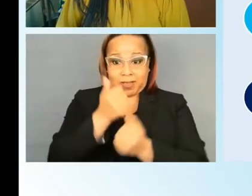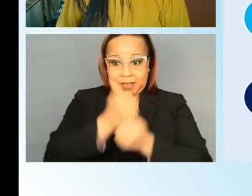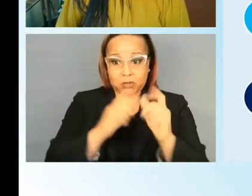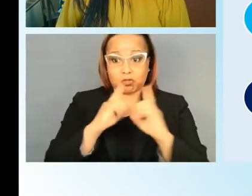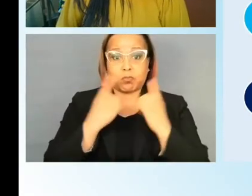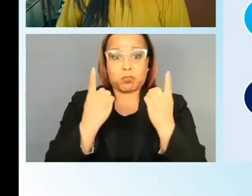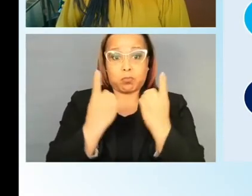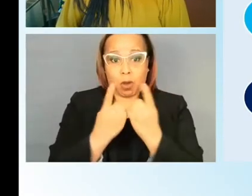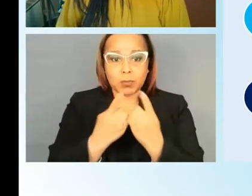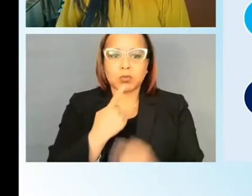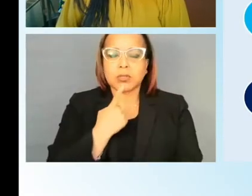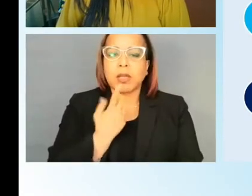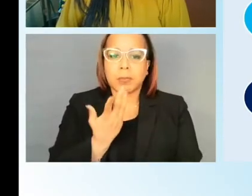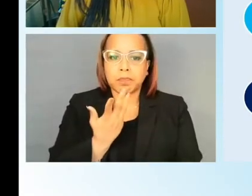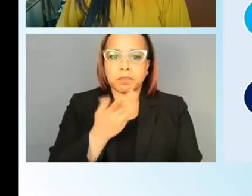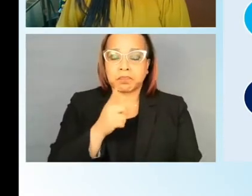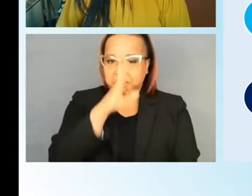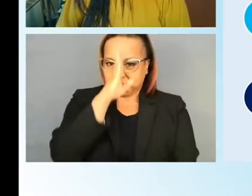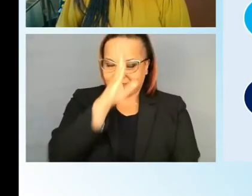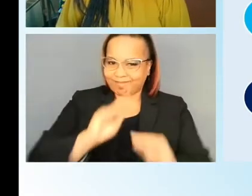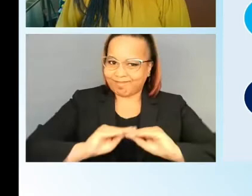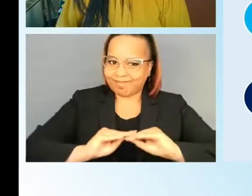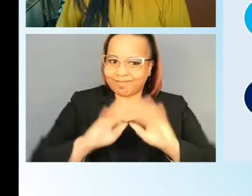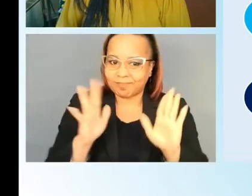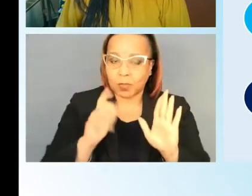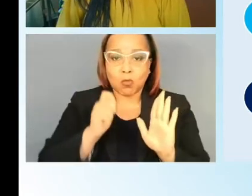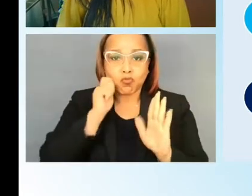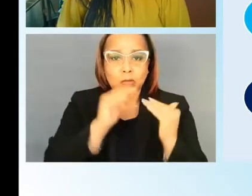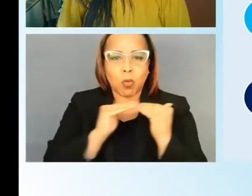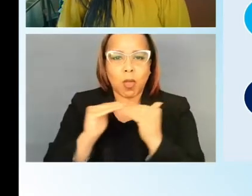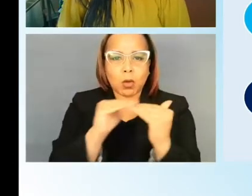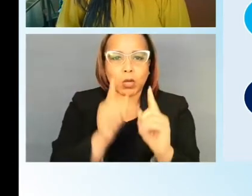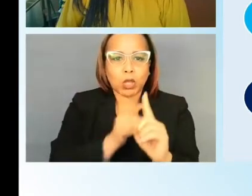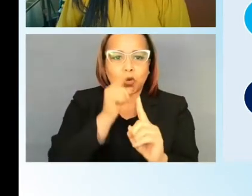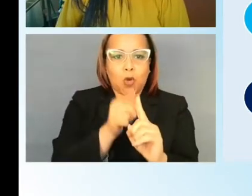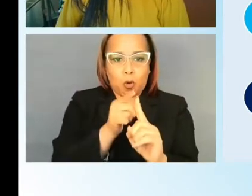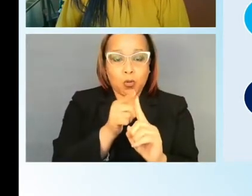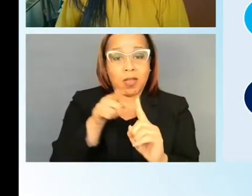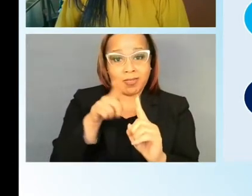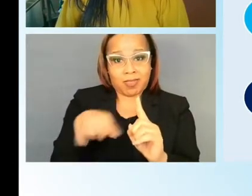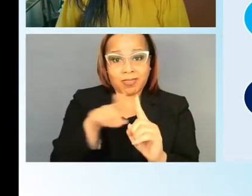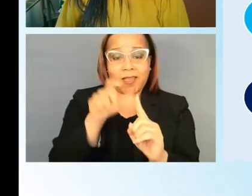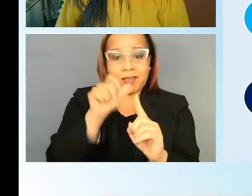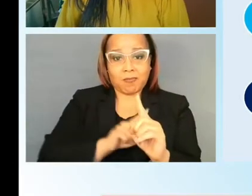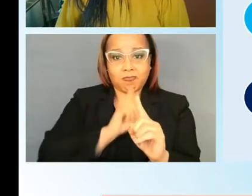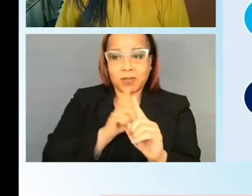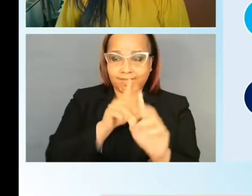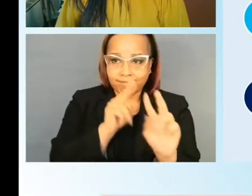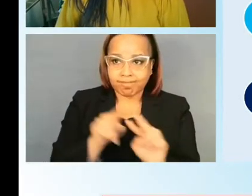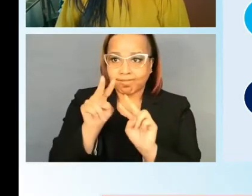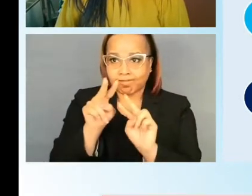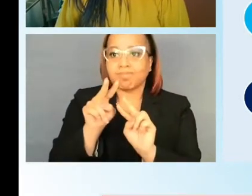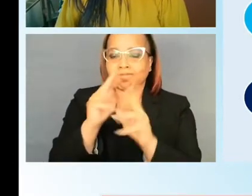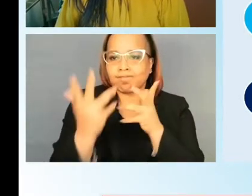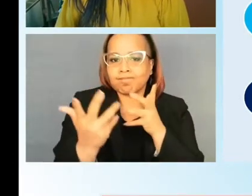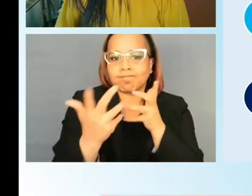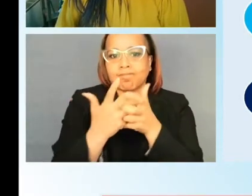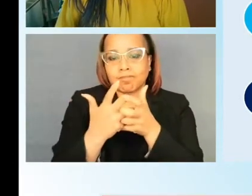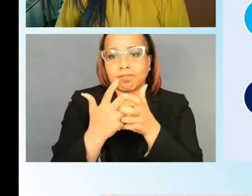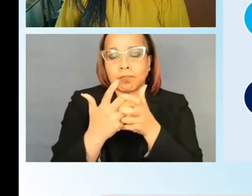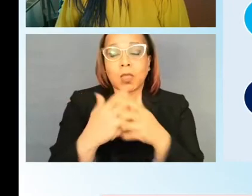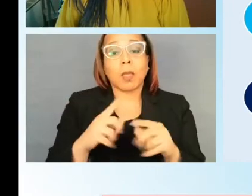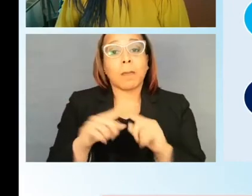set explicit racial equity goals that they will hold, that they can hold themselves accountable to, but also